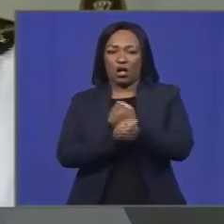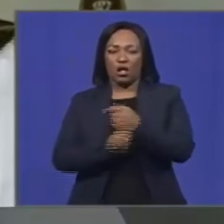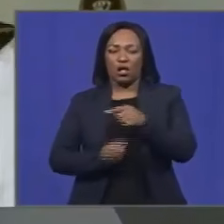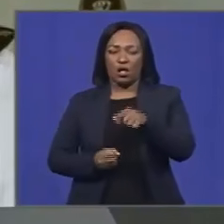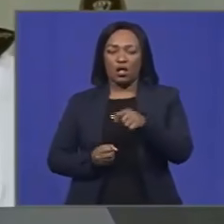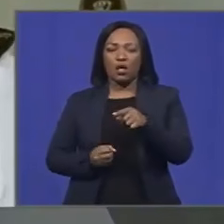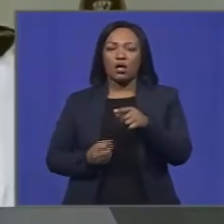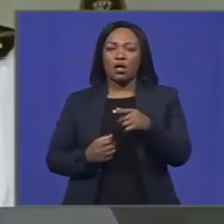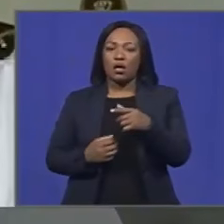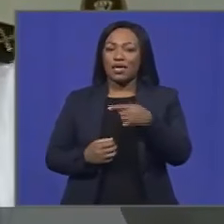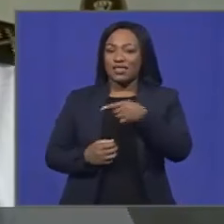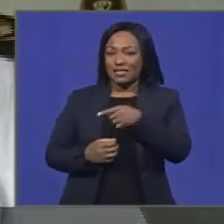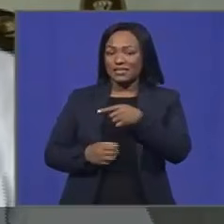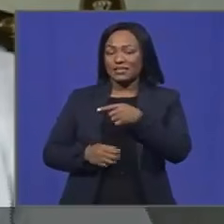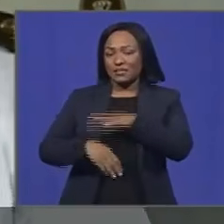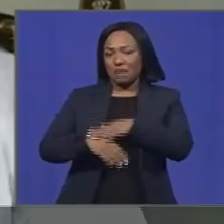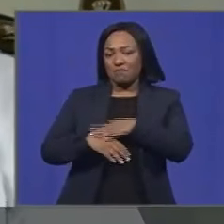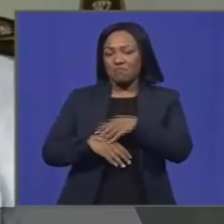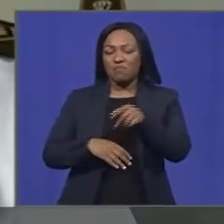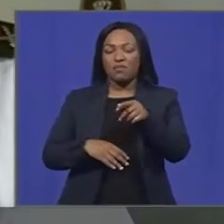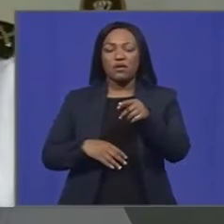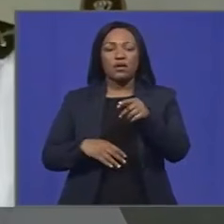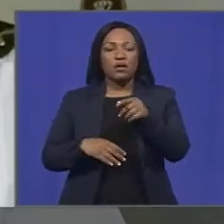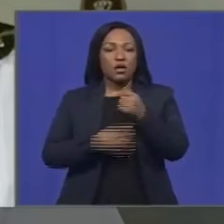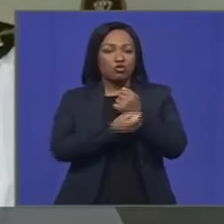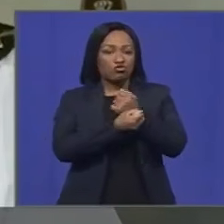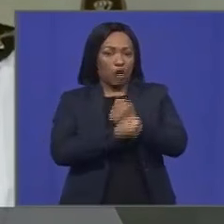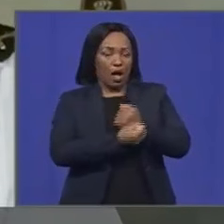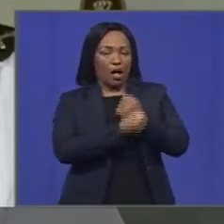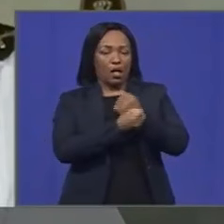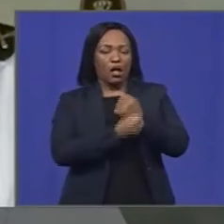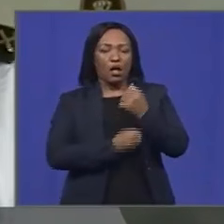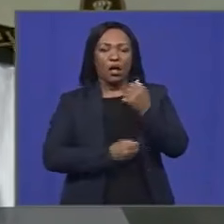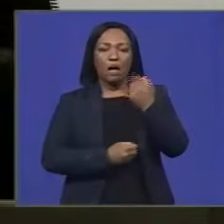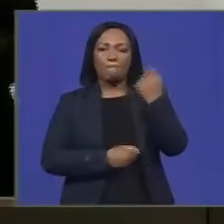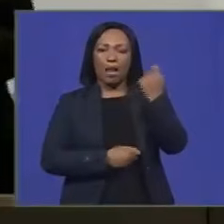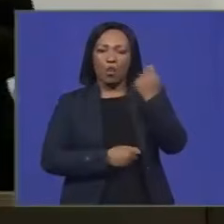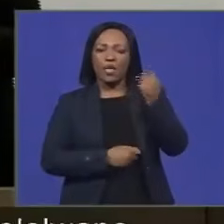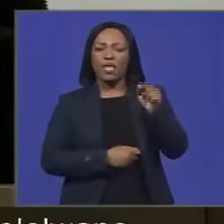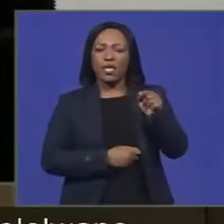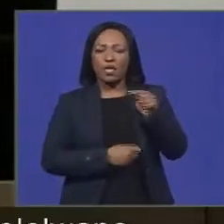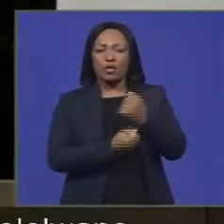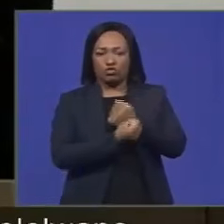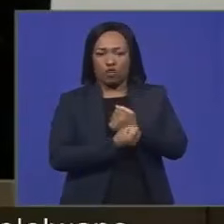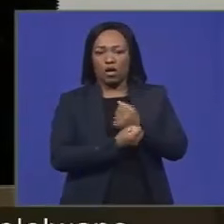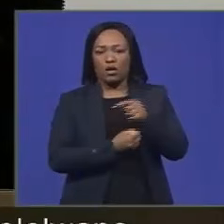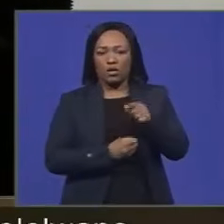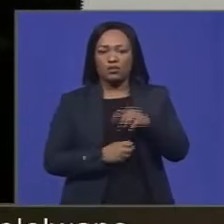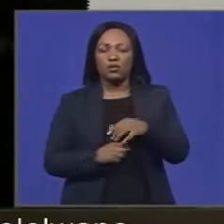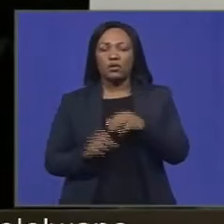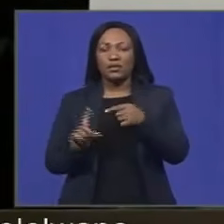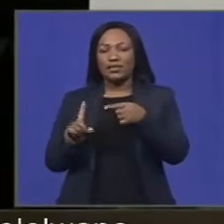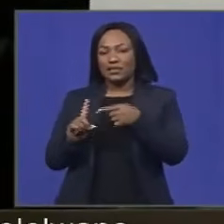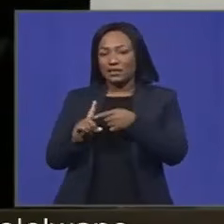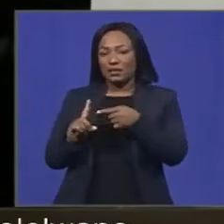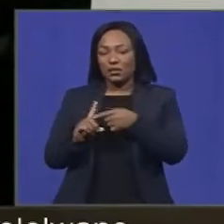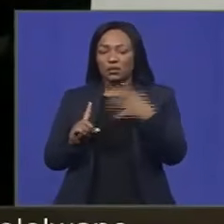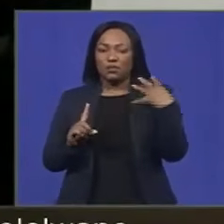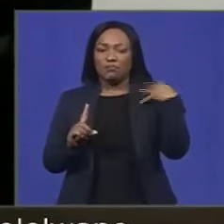to obviously ascertain that the truck is a Malawian registered truck. Khabagare Schreiber o tsebositse digongwana